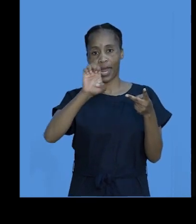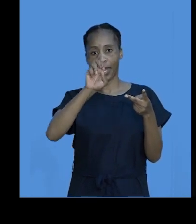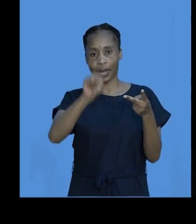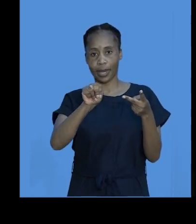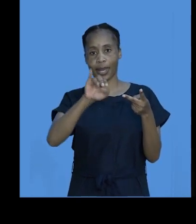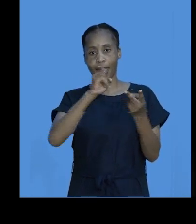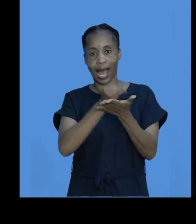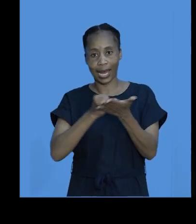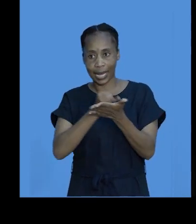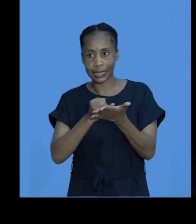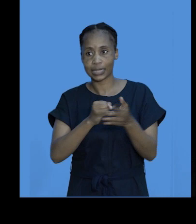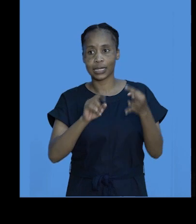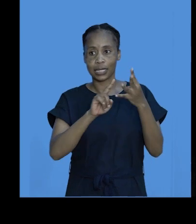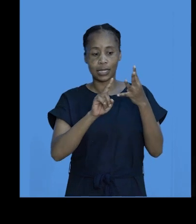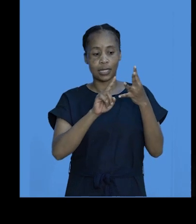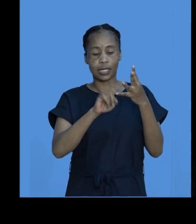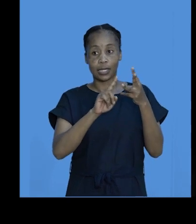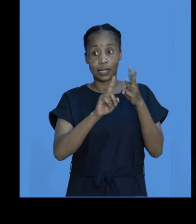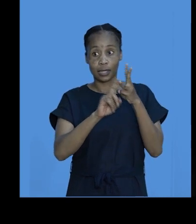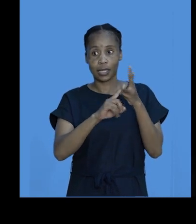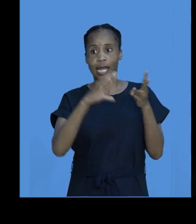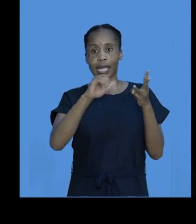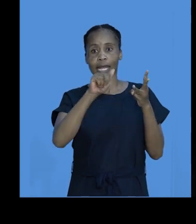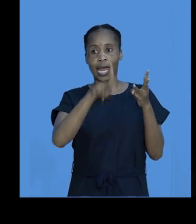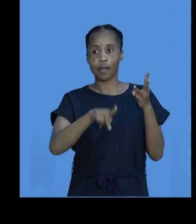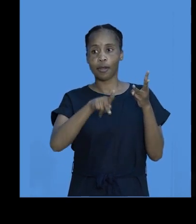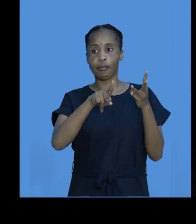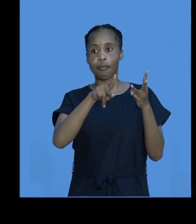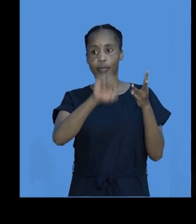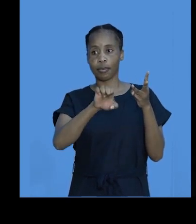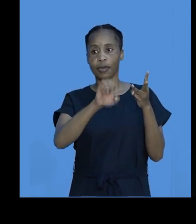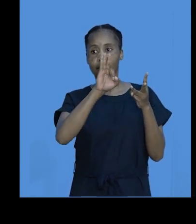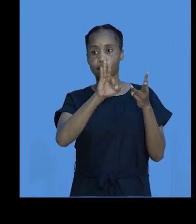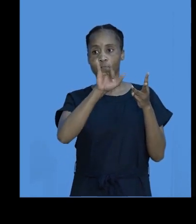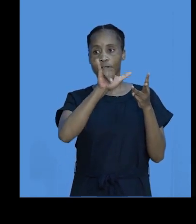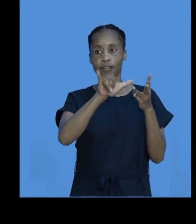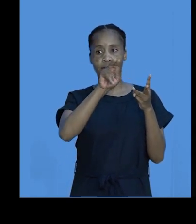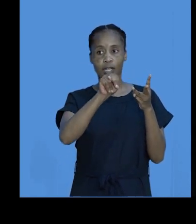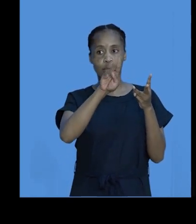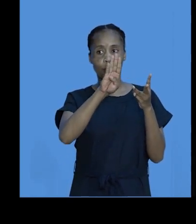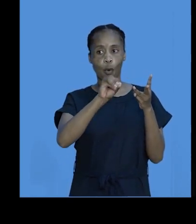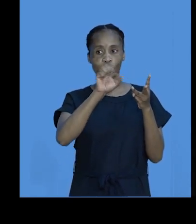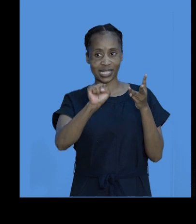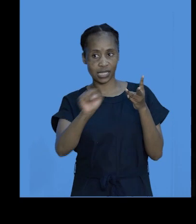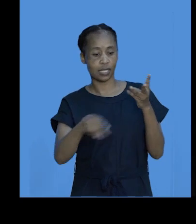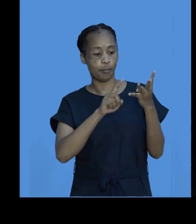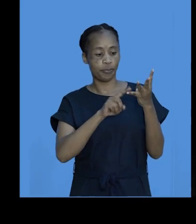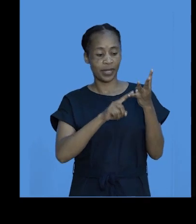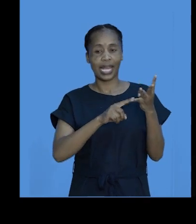says Cape Fynbos region, and then D says the Fredford Dome. Our answer there is the